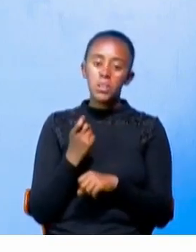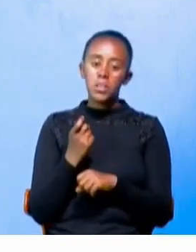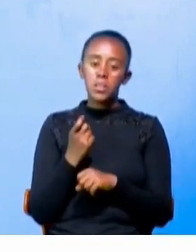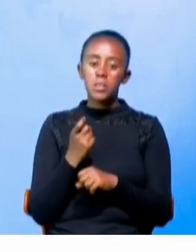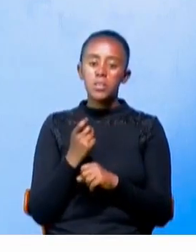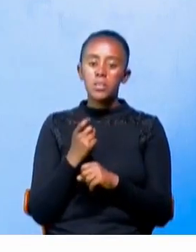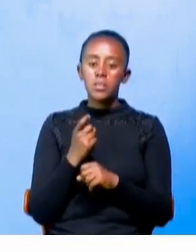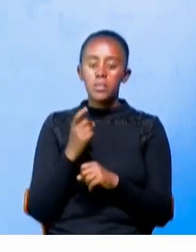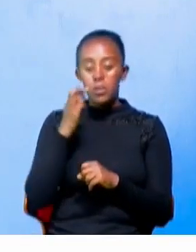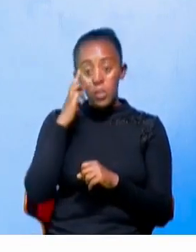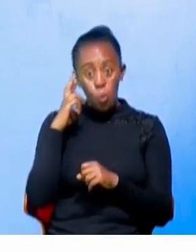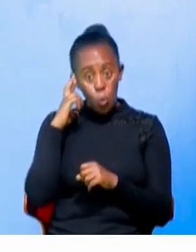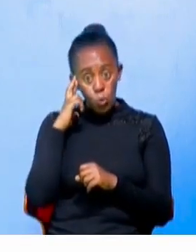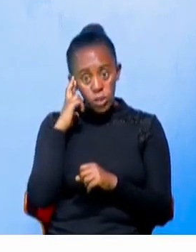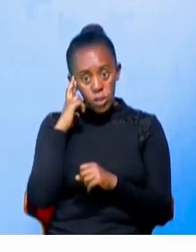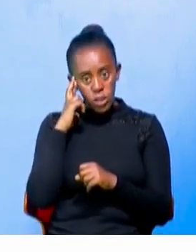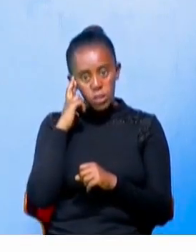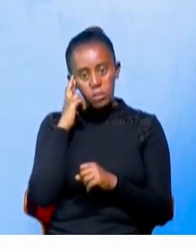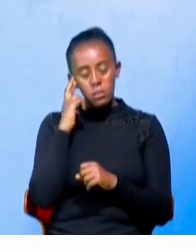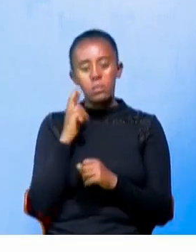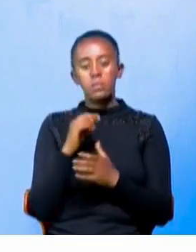a cause